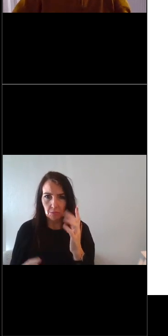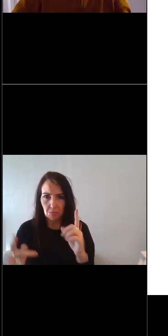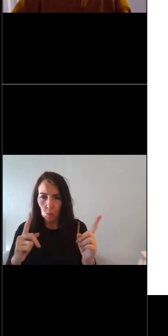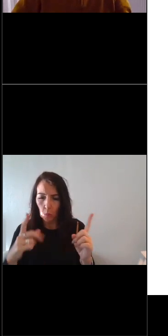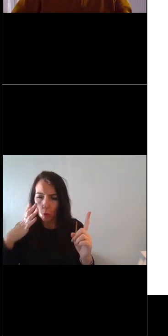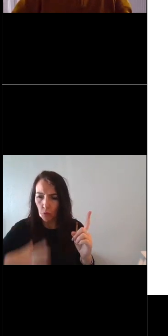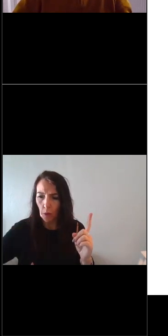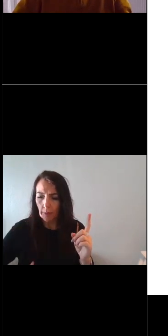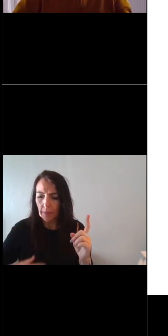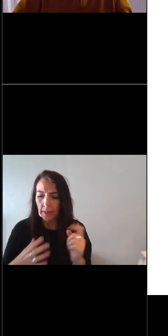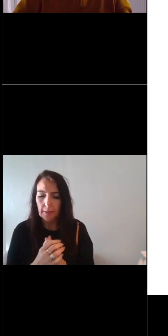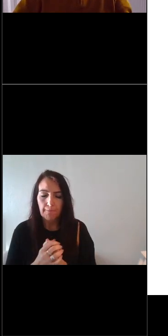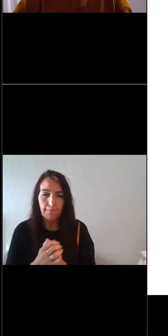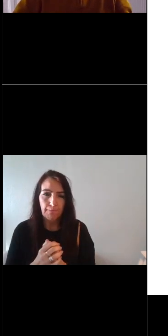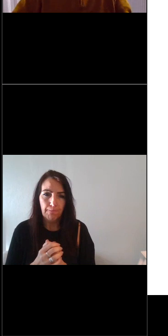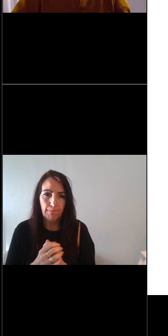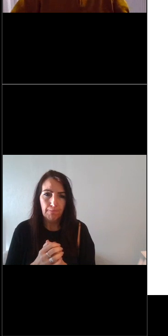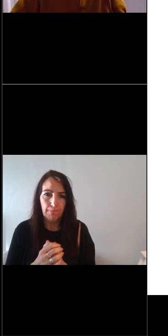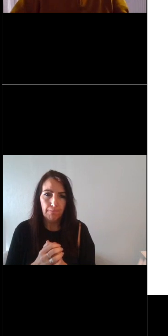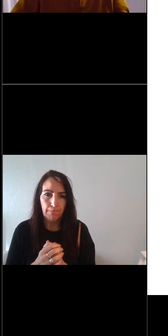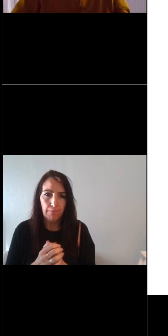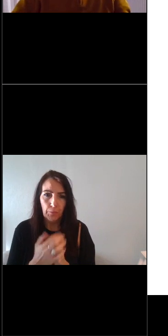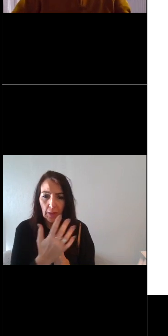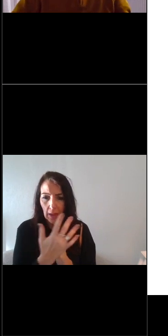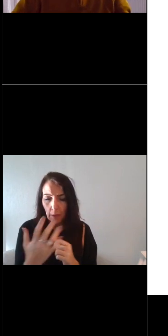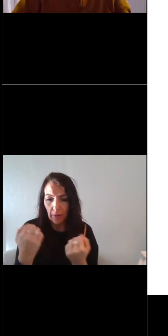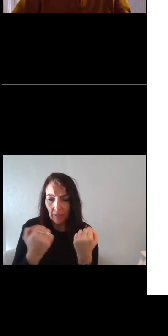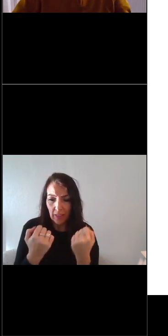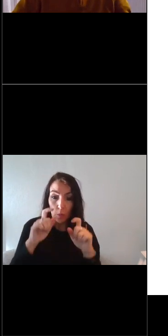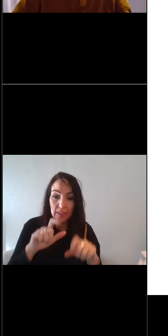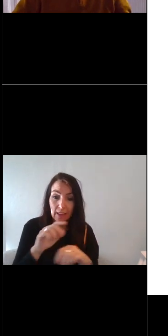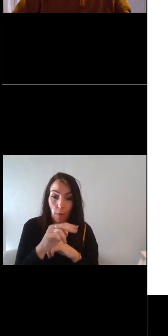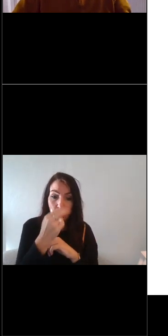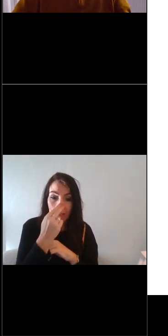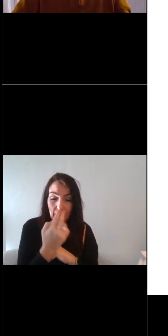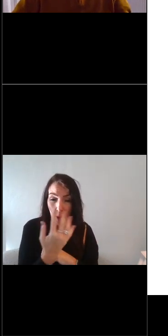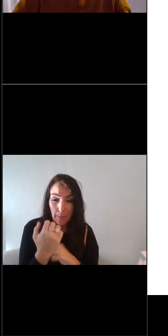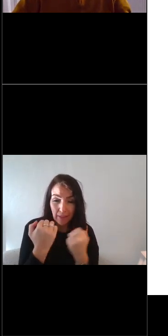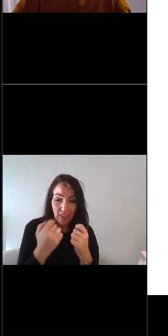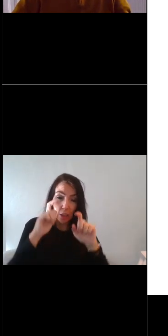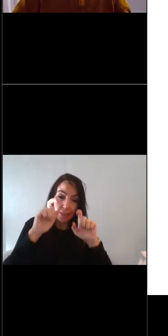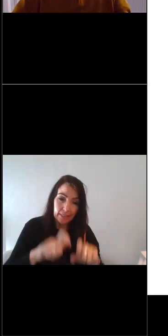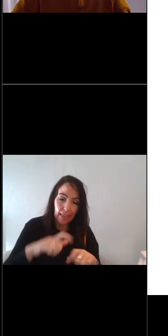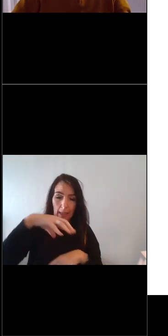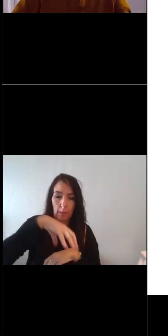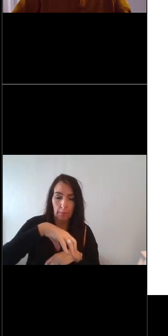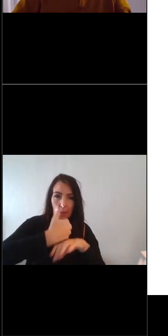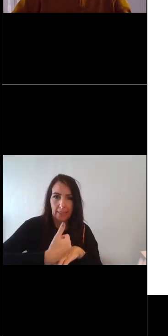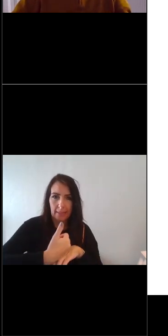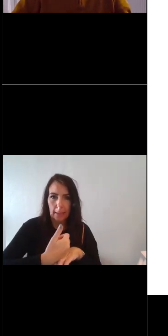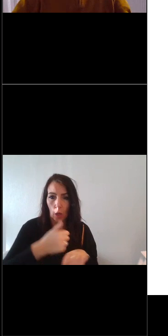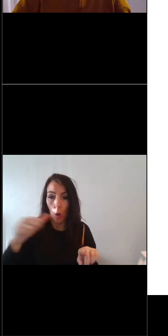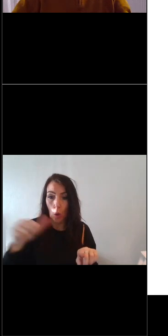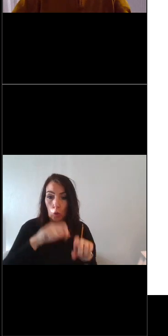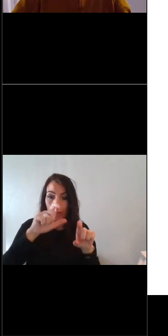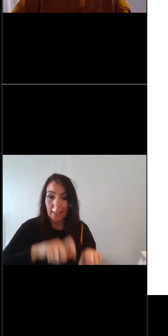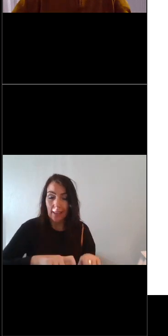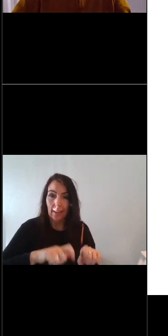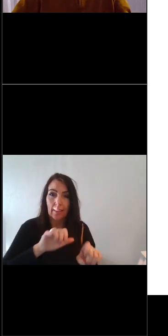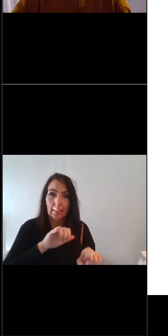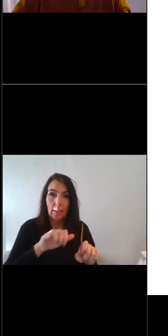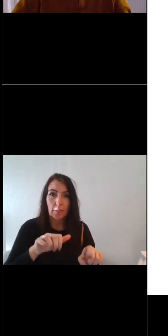requirements. So understanding how many vehicles stay in the depots overnight, or maybe how many should stay. Sometimes vehicles are put